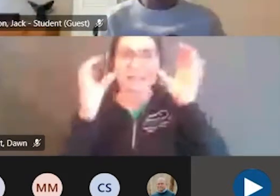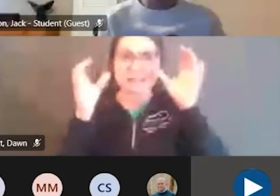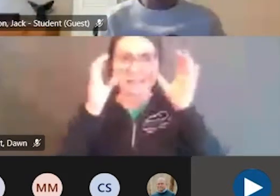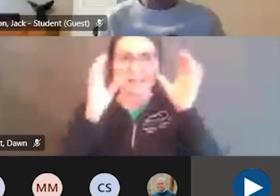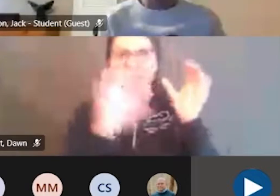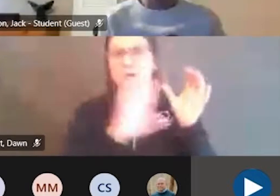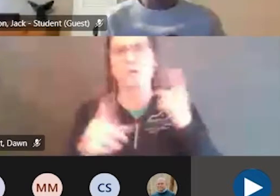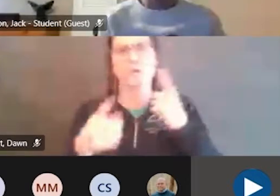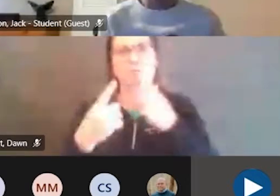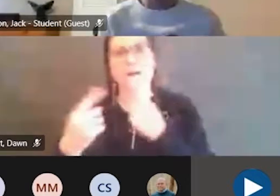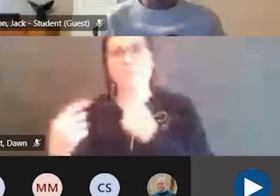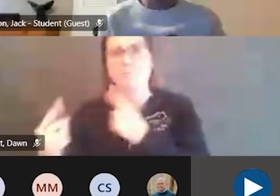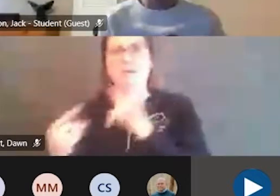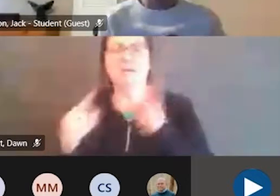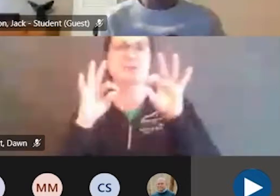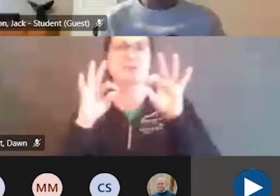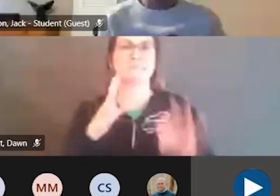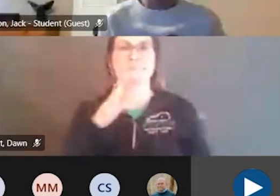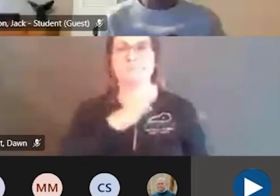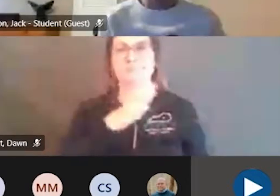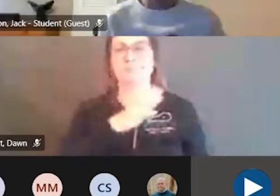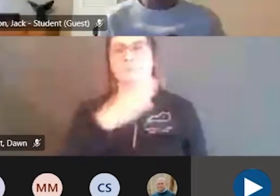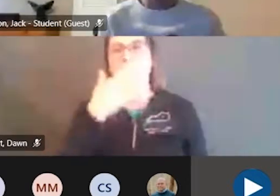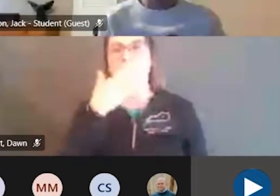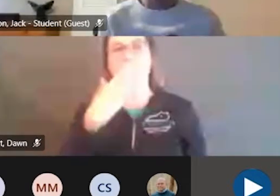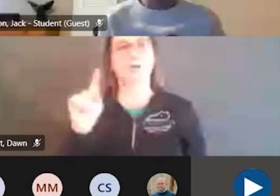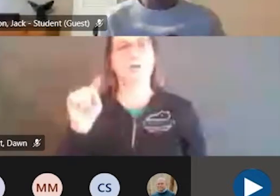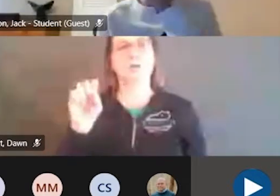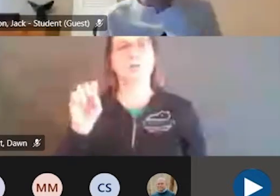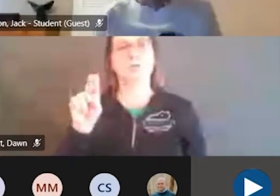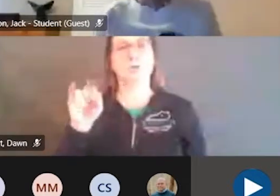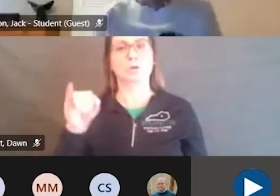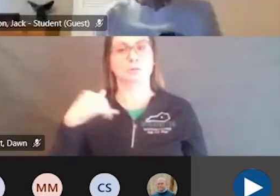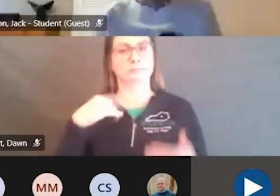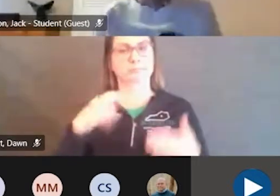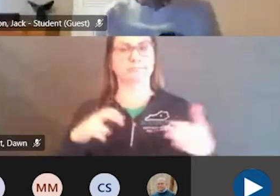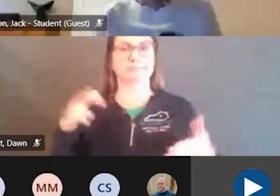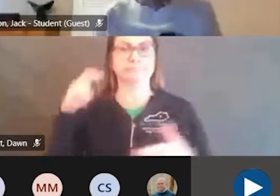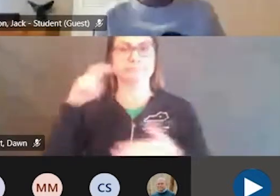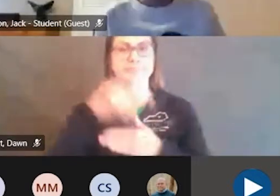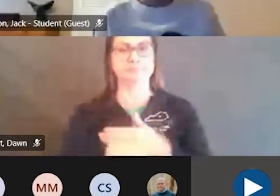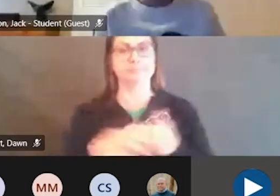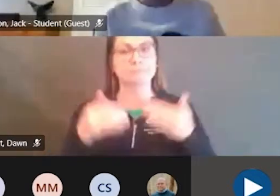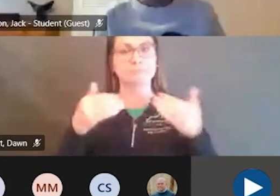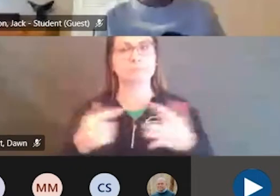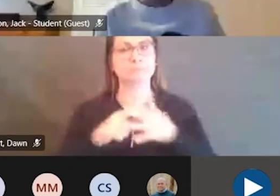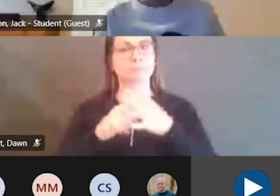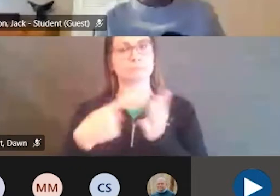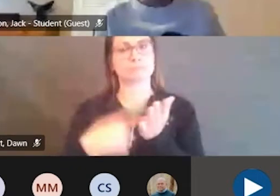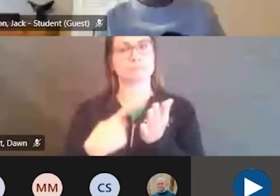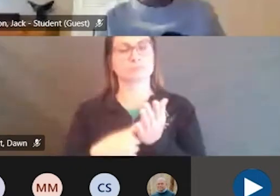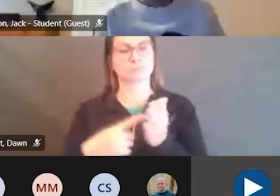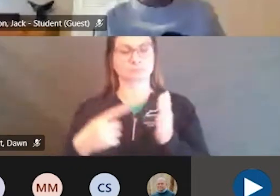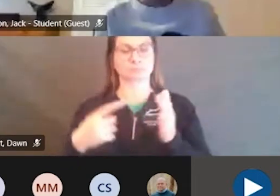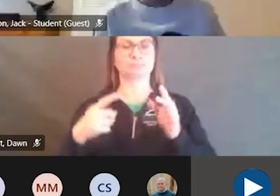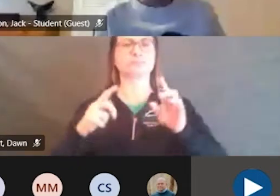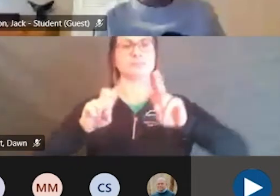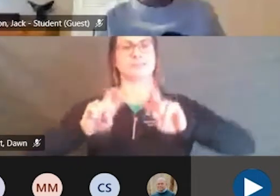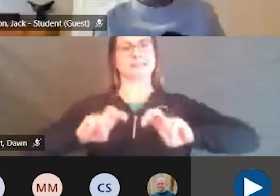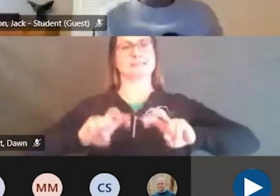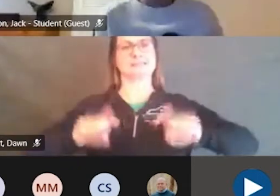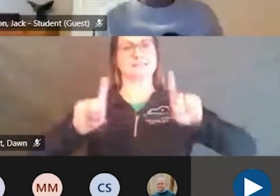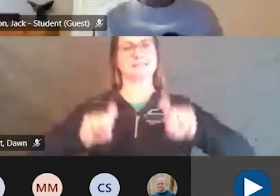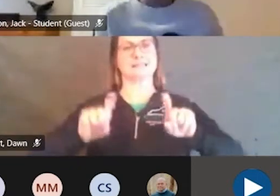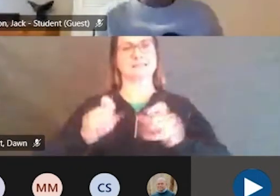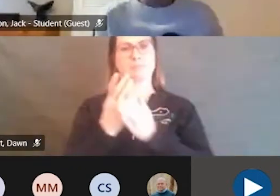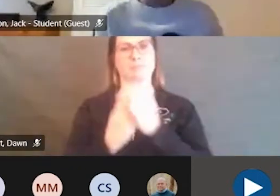Damien. Tony, I wonder if we should jump right into the assessment part of the agenda. I know Dr.